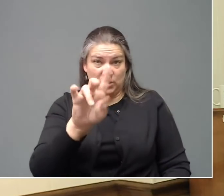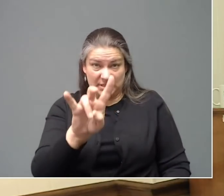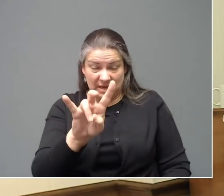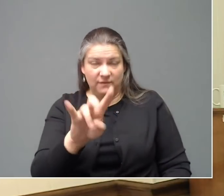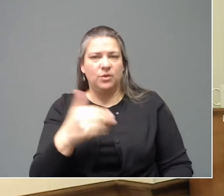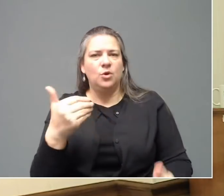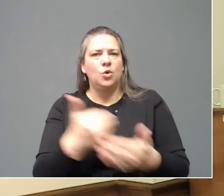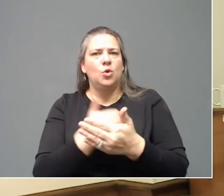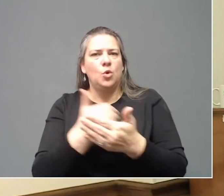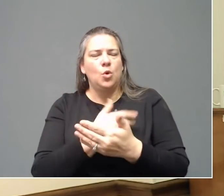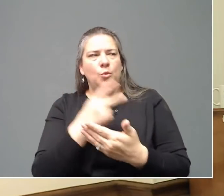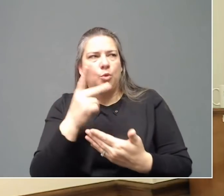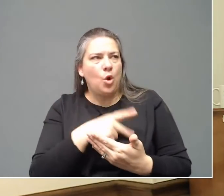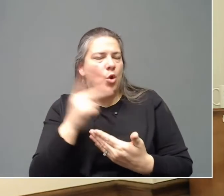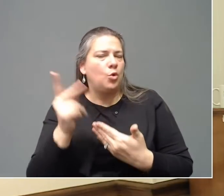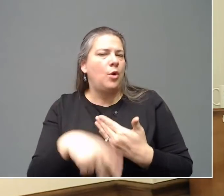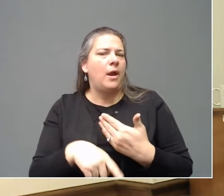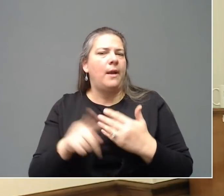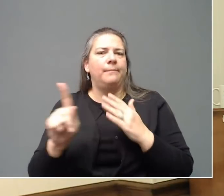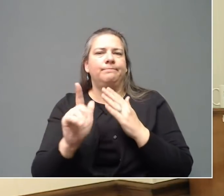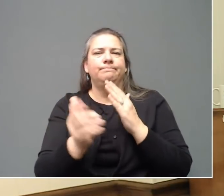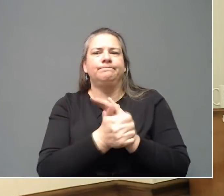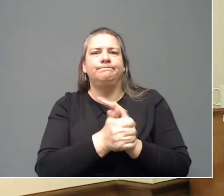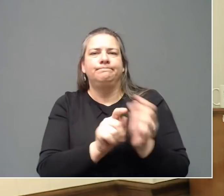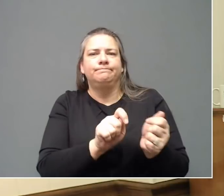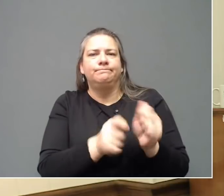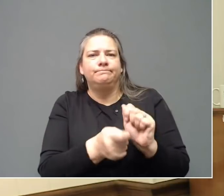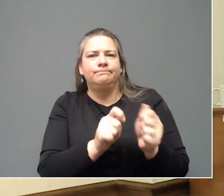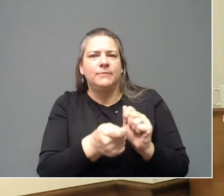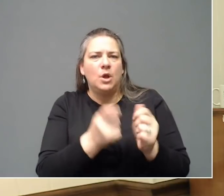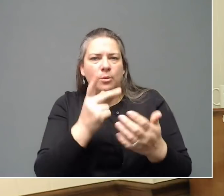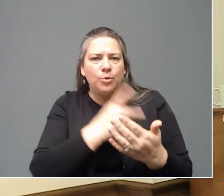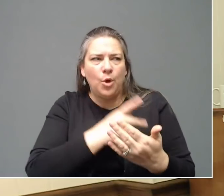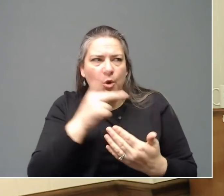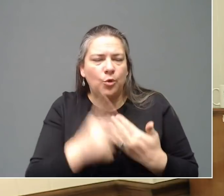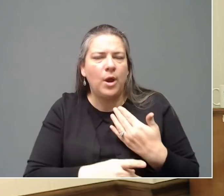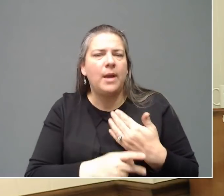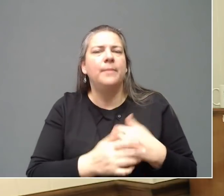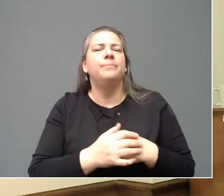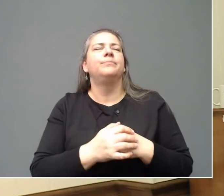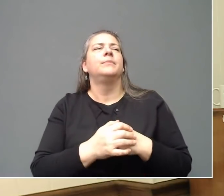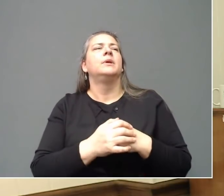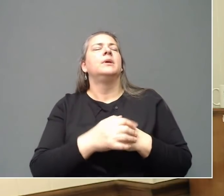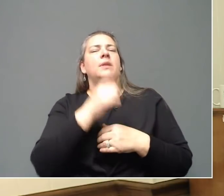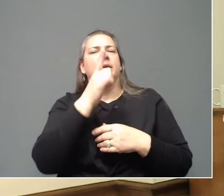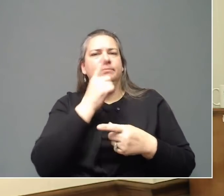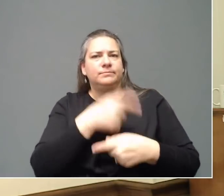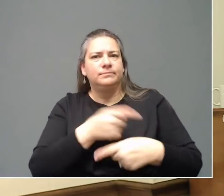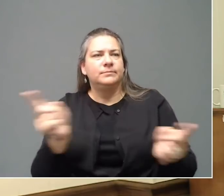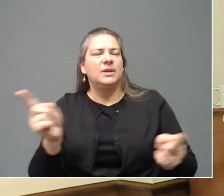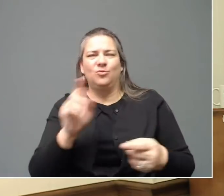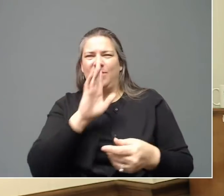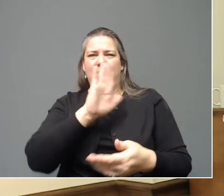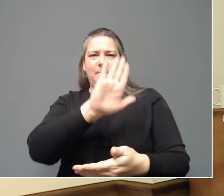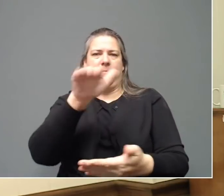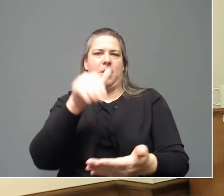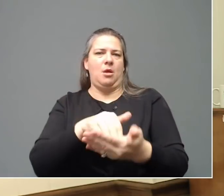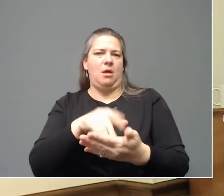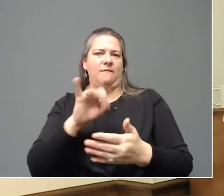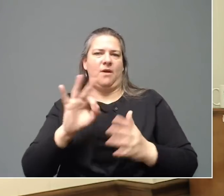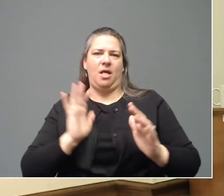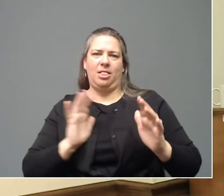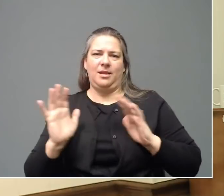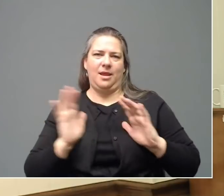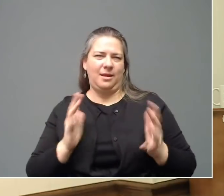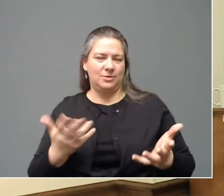some amendments to the current programs, and this came out it's smack in the middle of the holidays. So we are doing our best